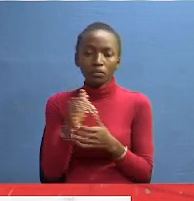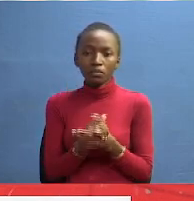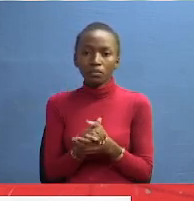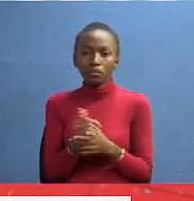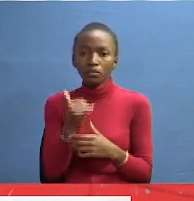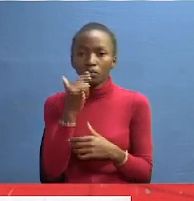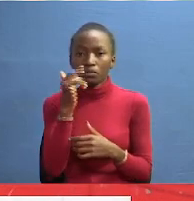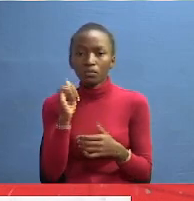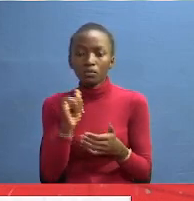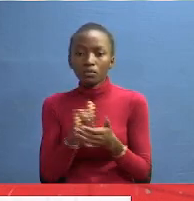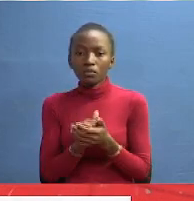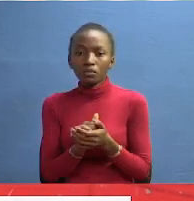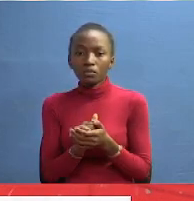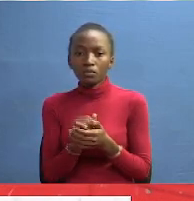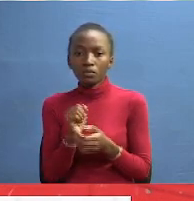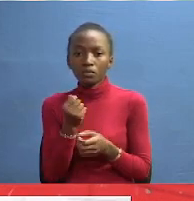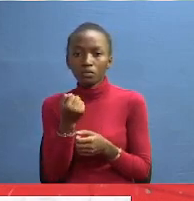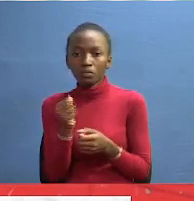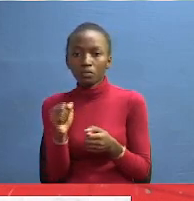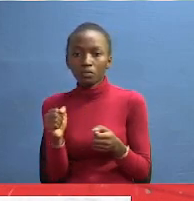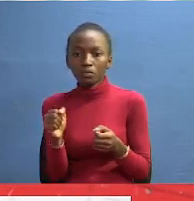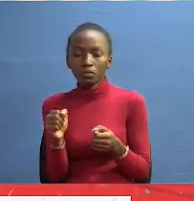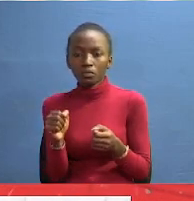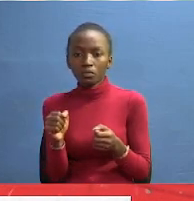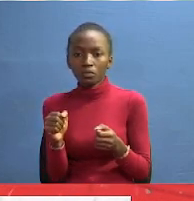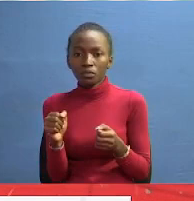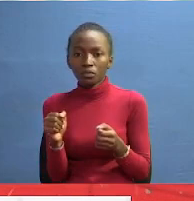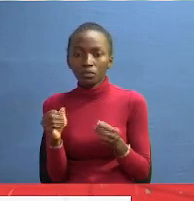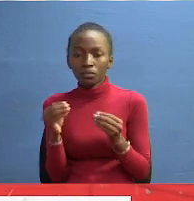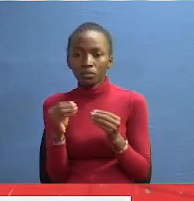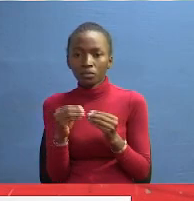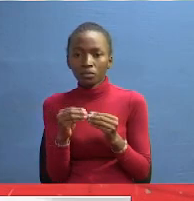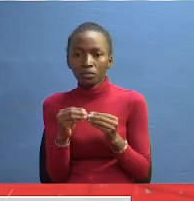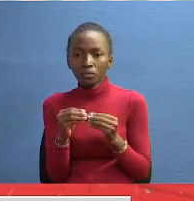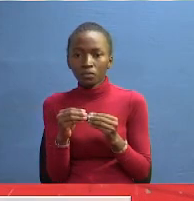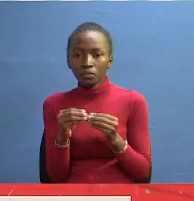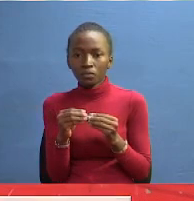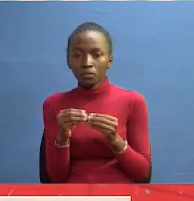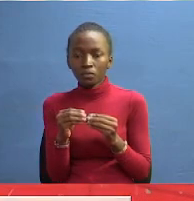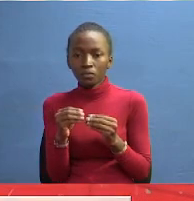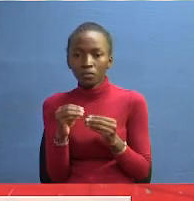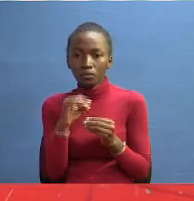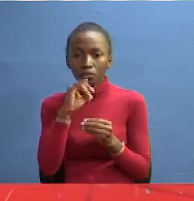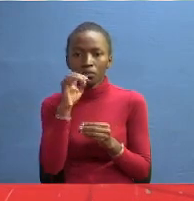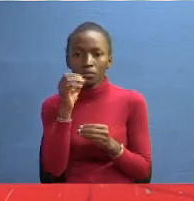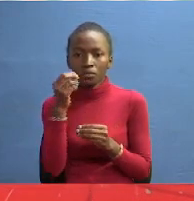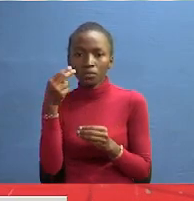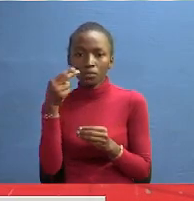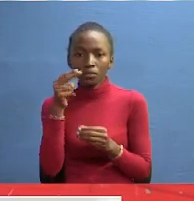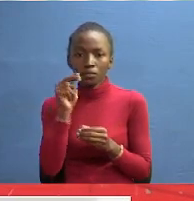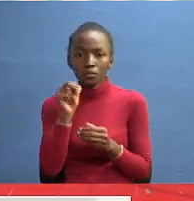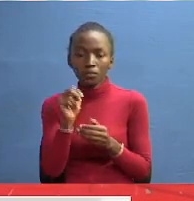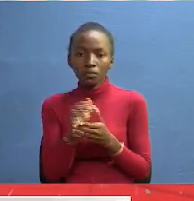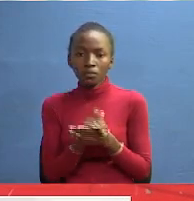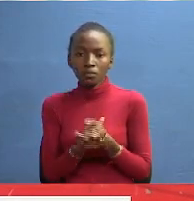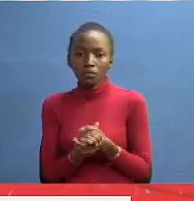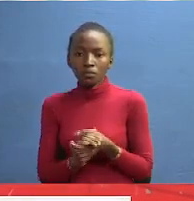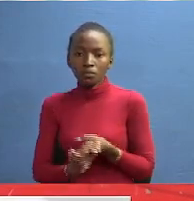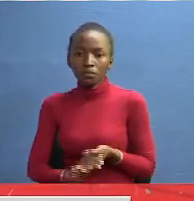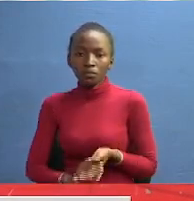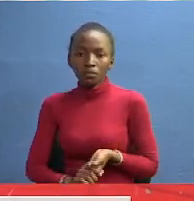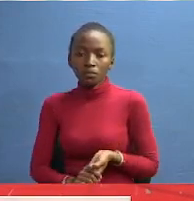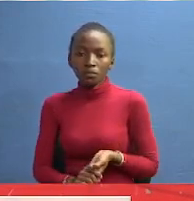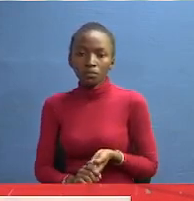refused to meet the SPLA leader, the late John Garan. But with the help of